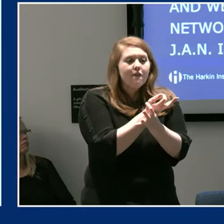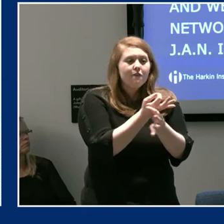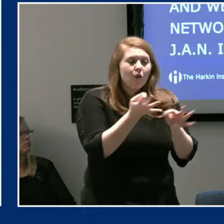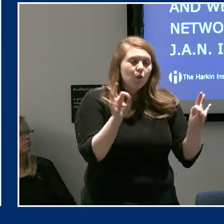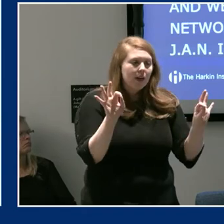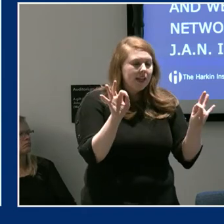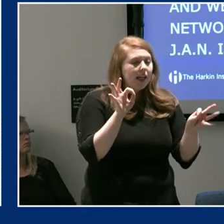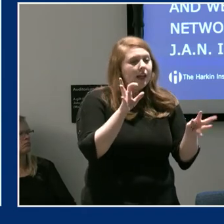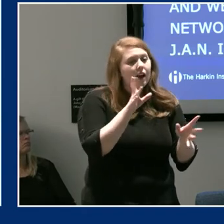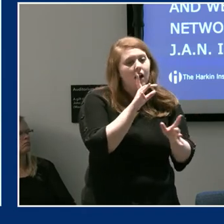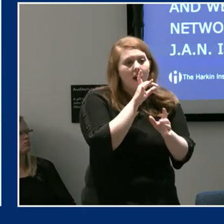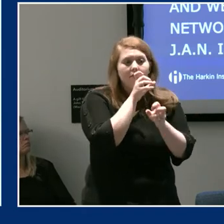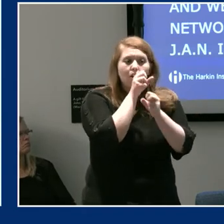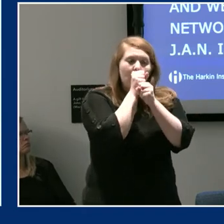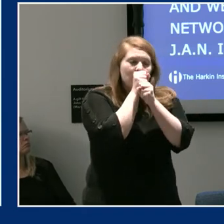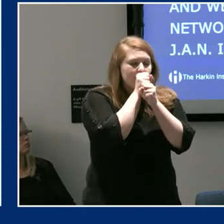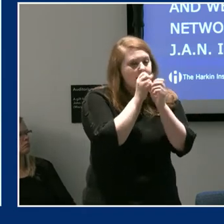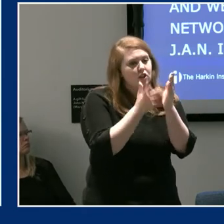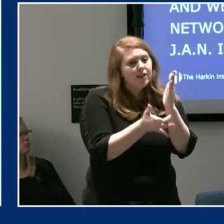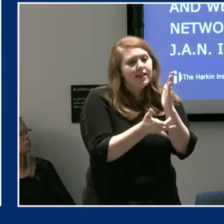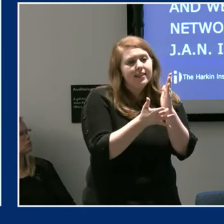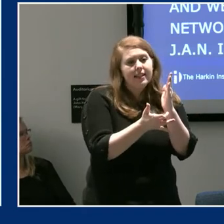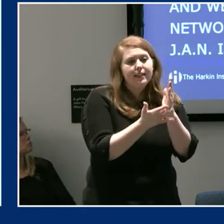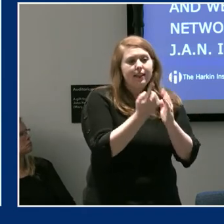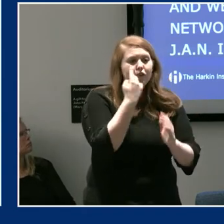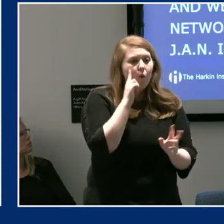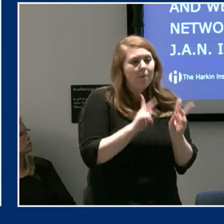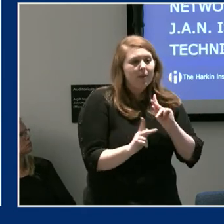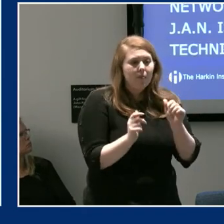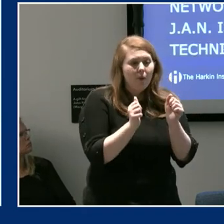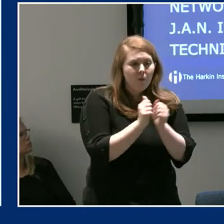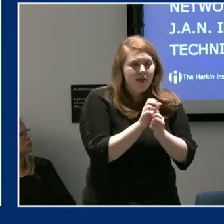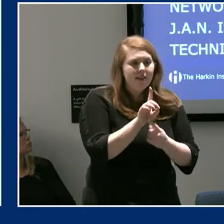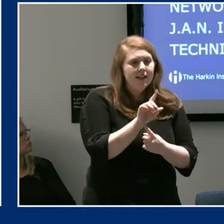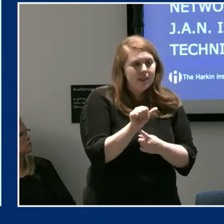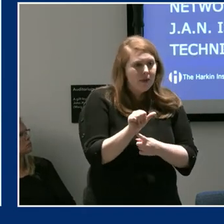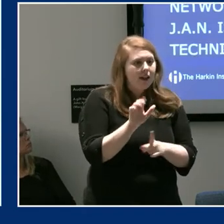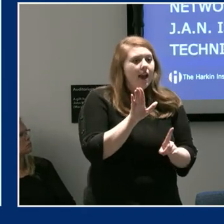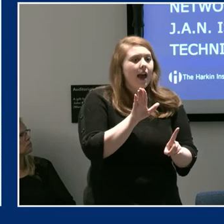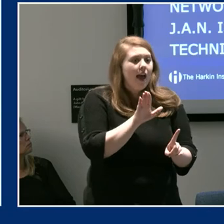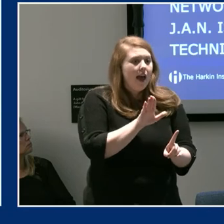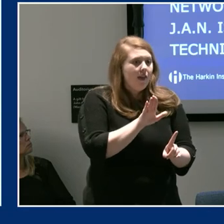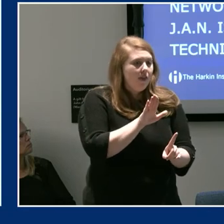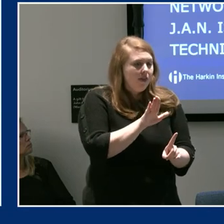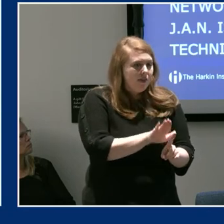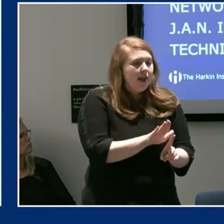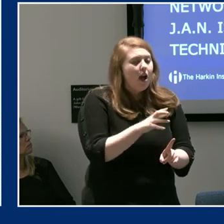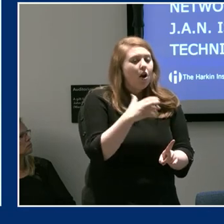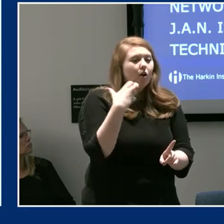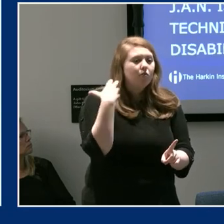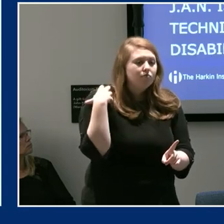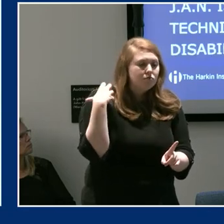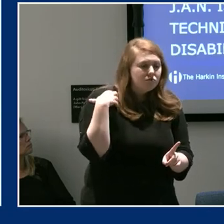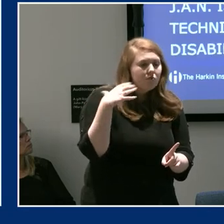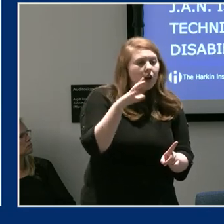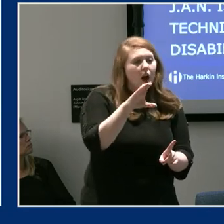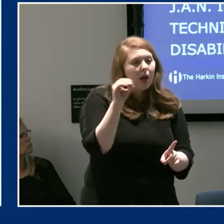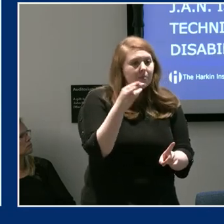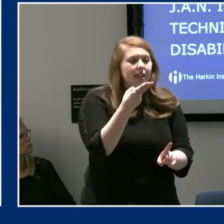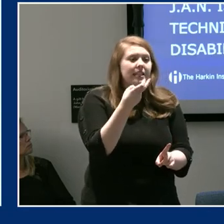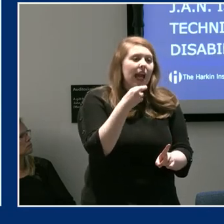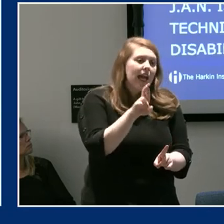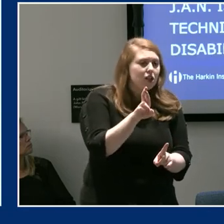assistance for individuals with disabilities or their employers, for managers, HR